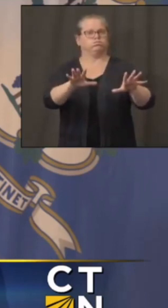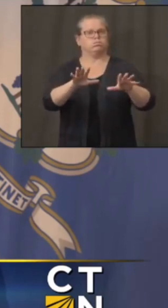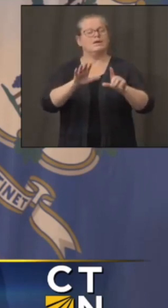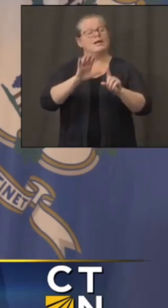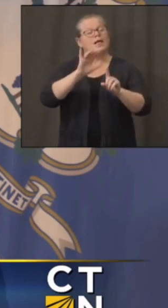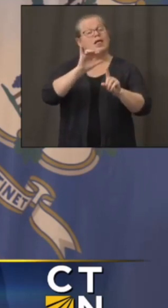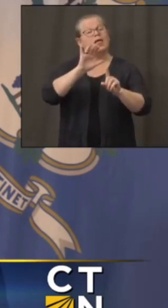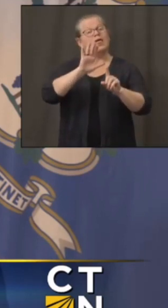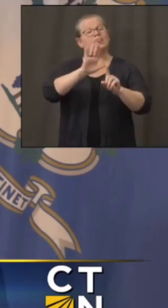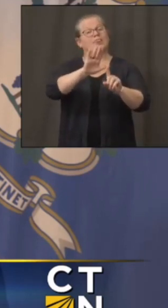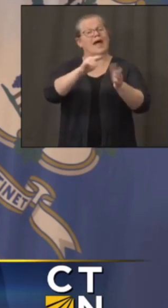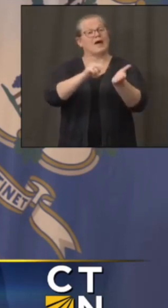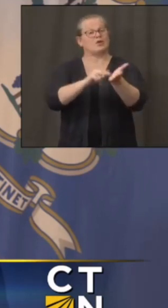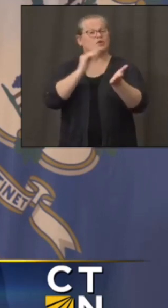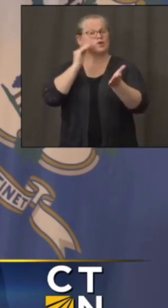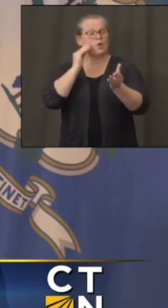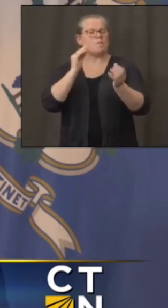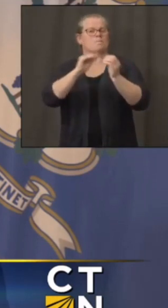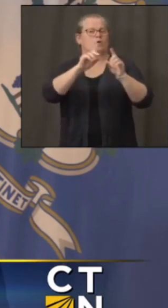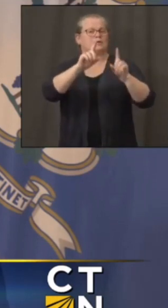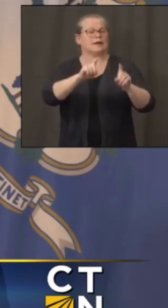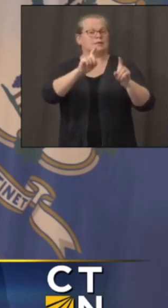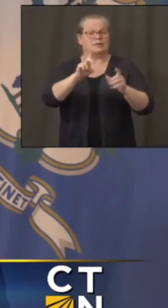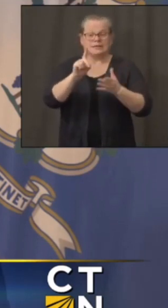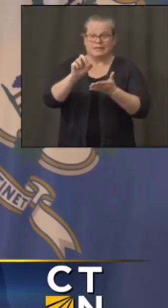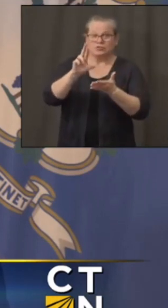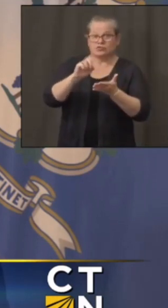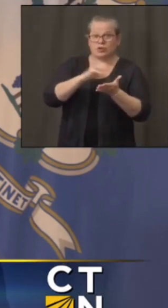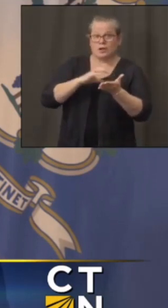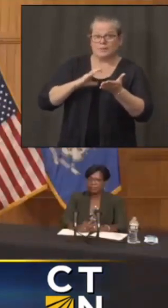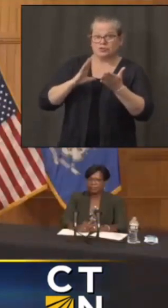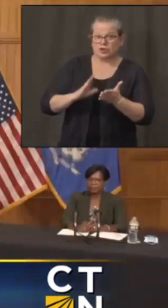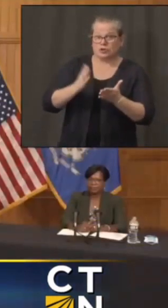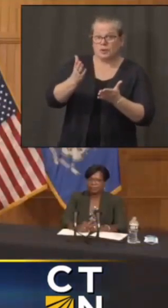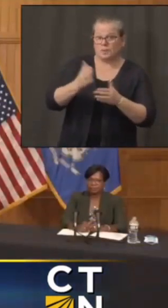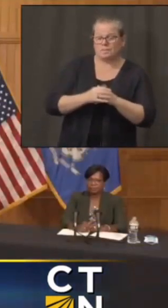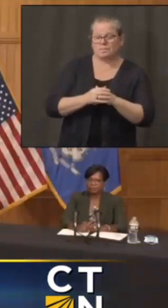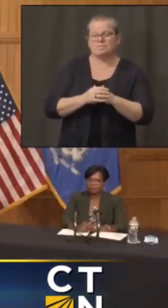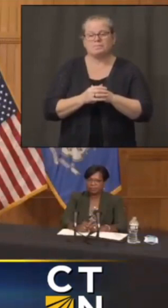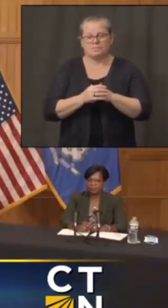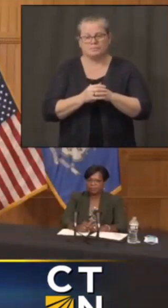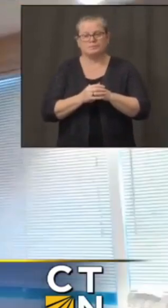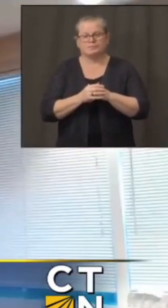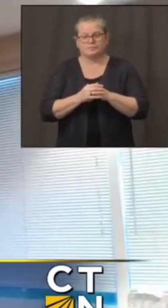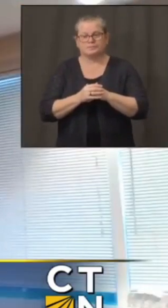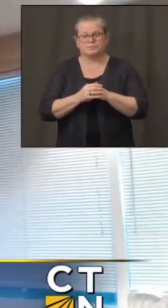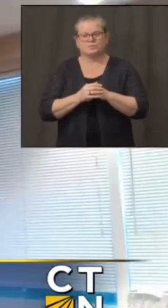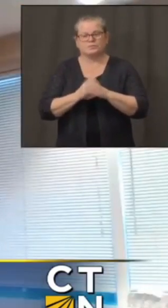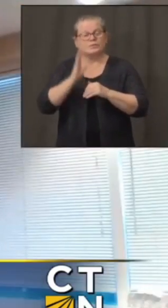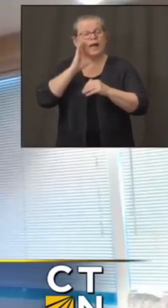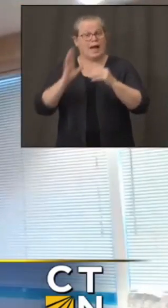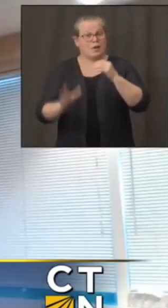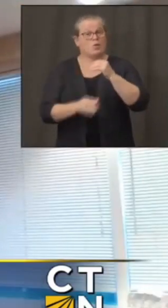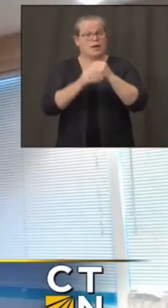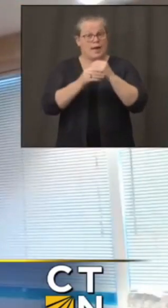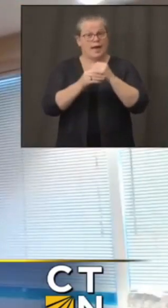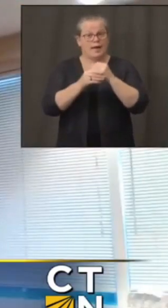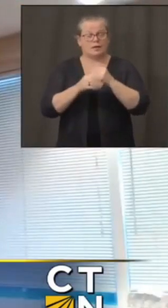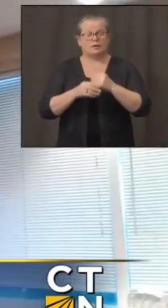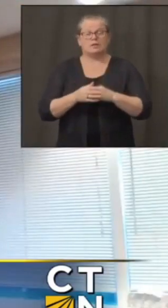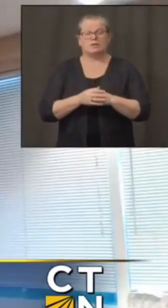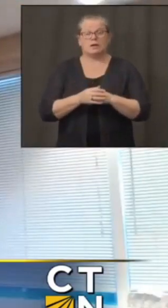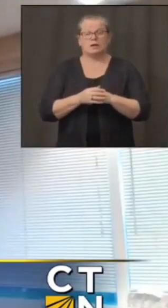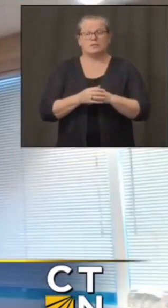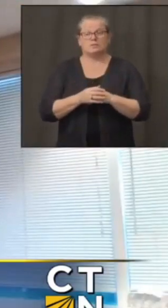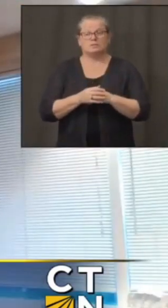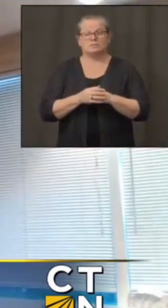particular nursing home. Anything else on that, Deirdre? Yes, I would add, Governor, that as you said,